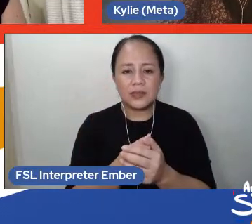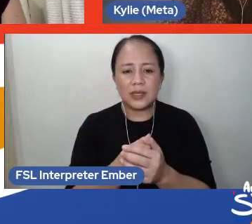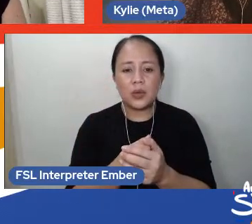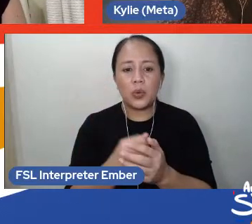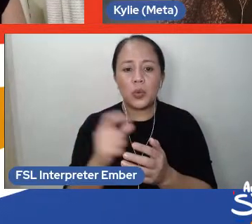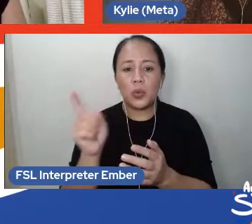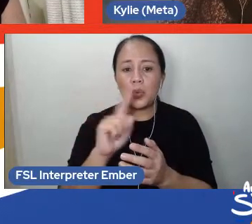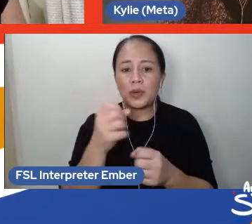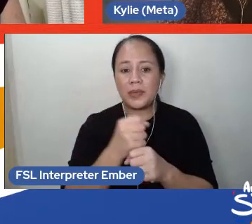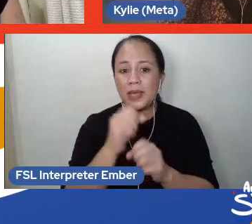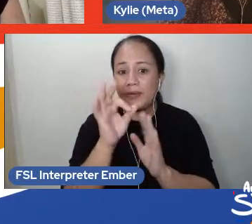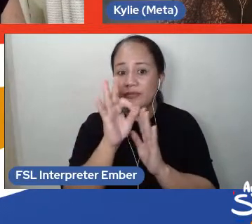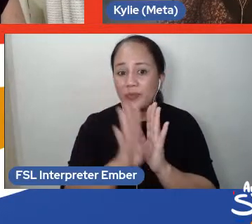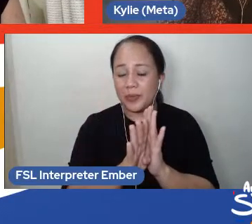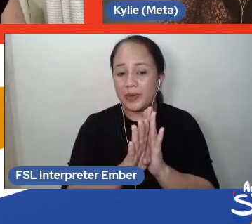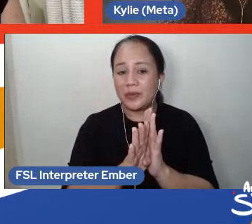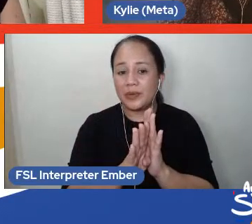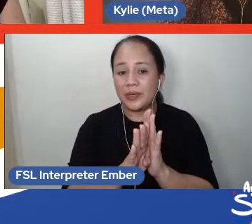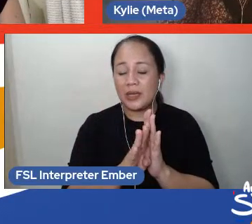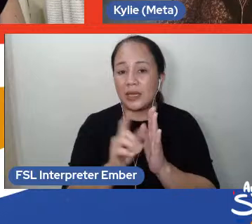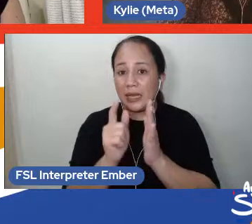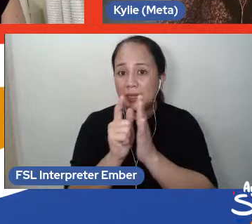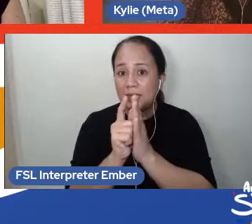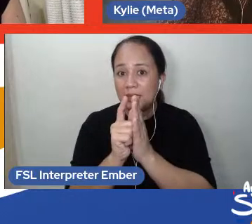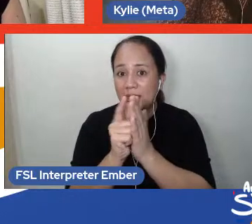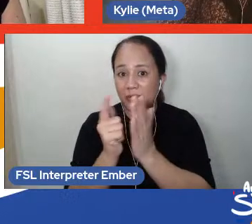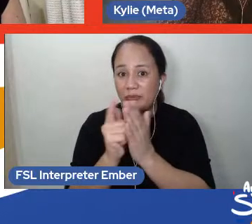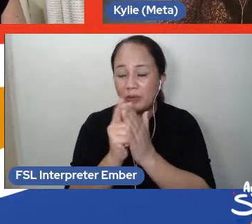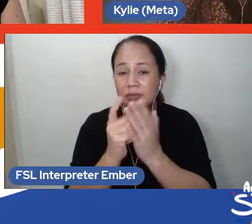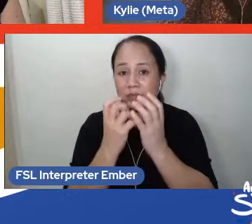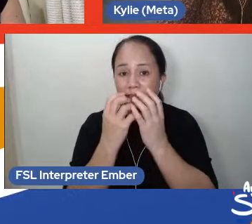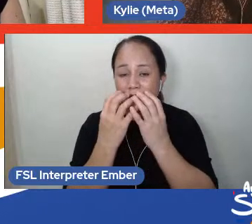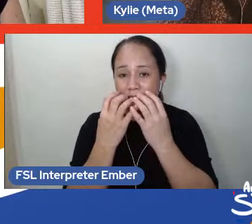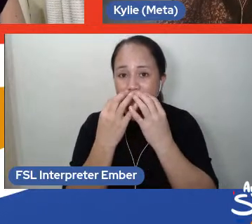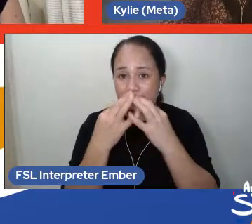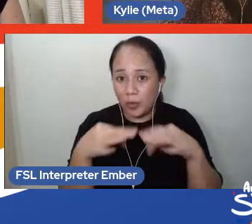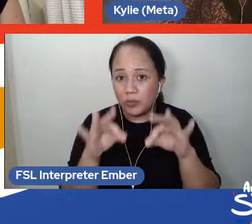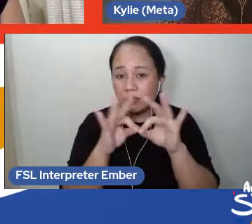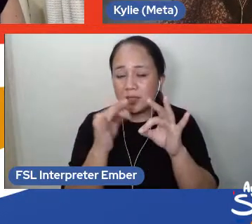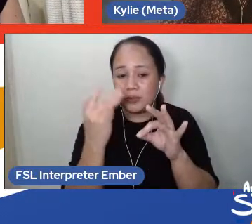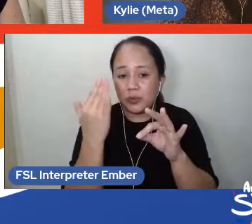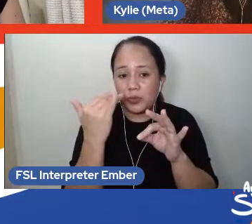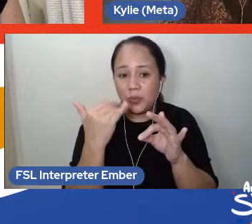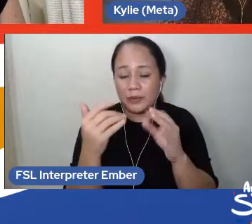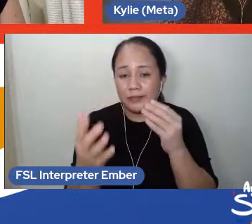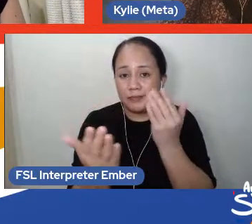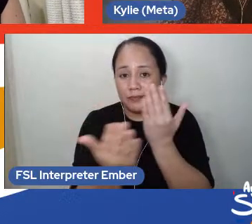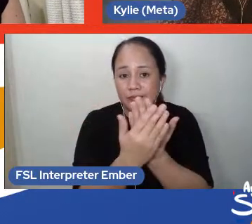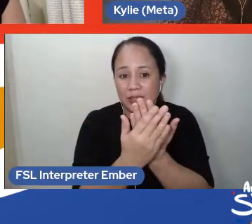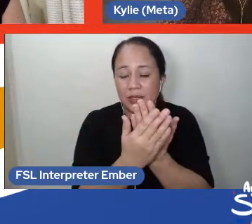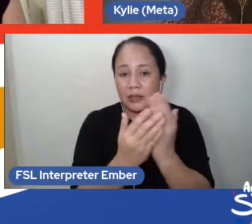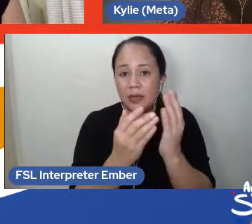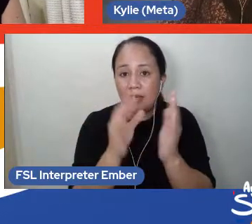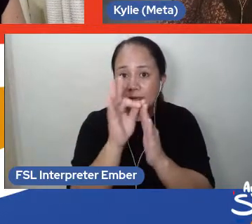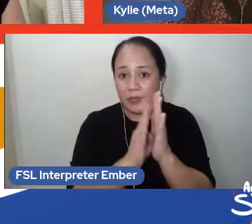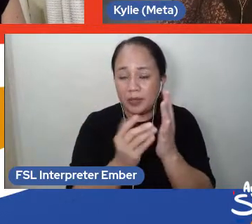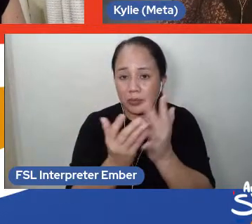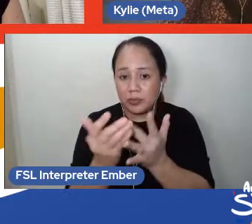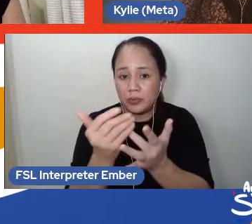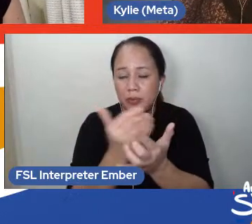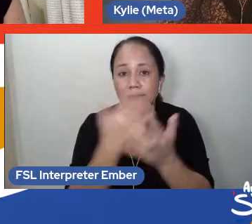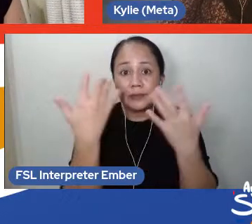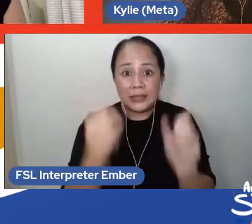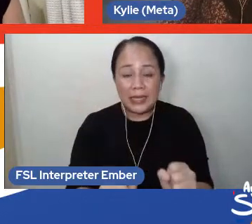what makes Facebook Ads Library also very valuable, because it makes targeting attempts on Facebook transparent. We're able to